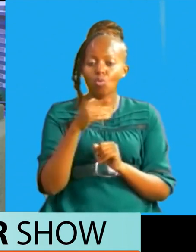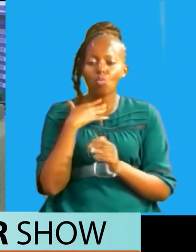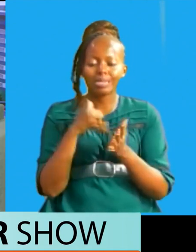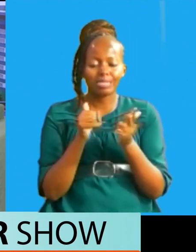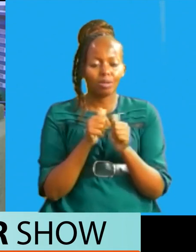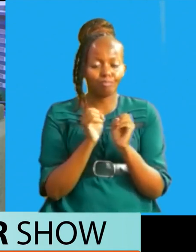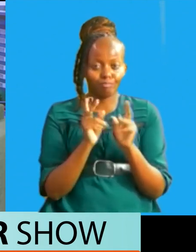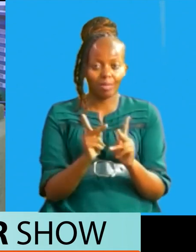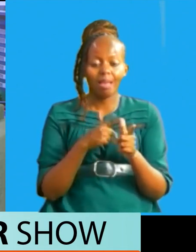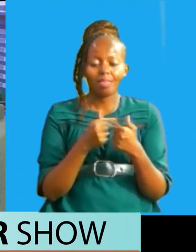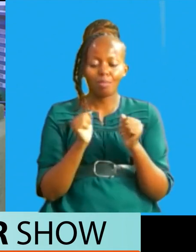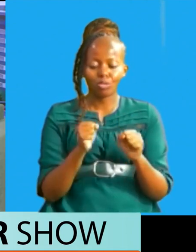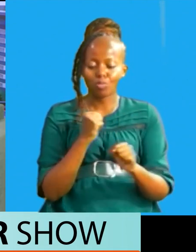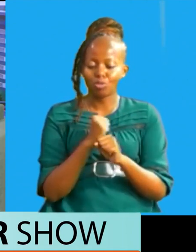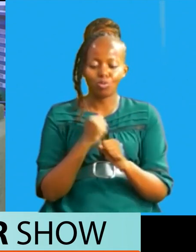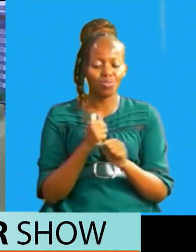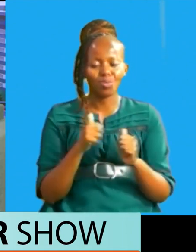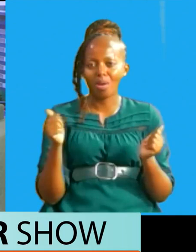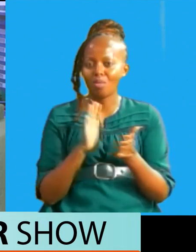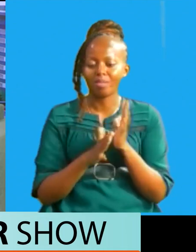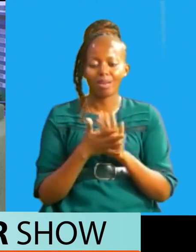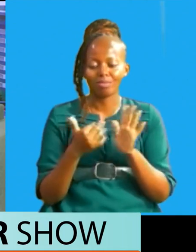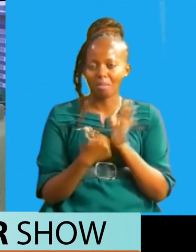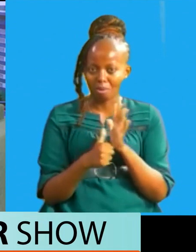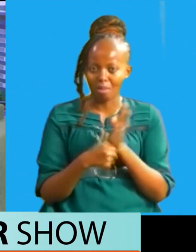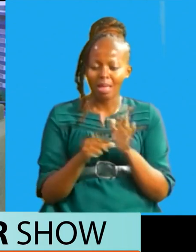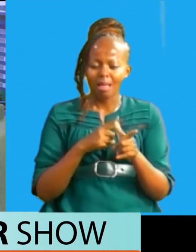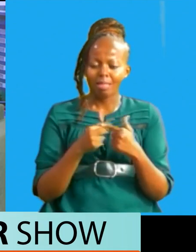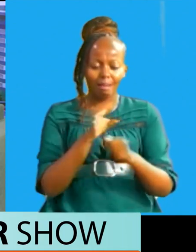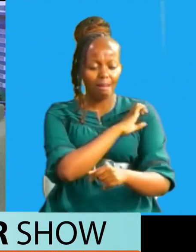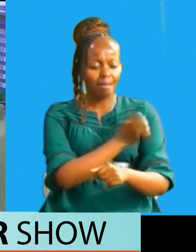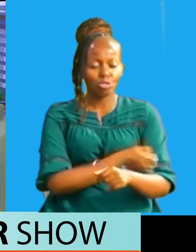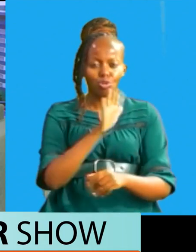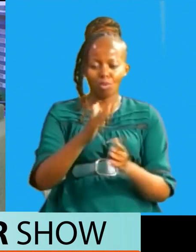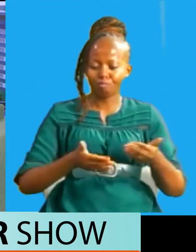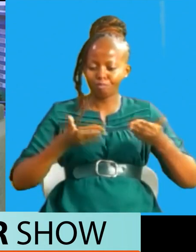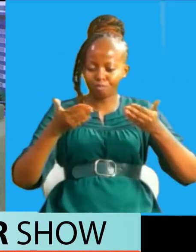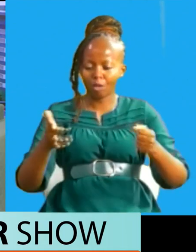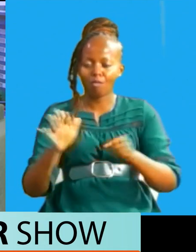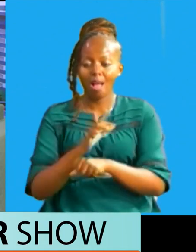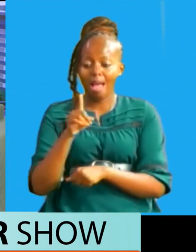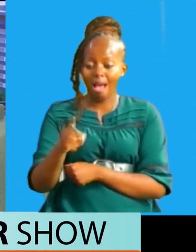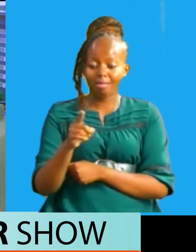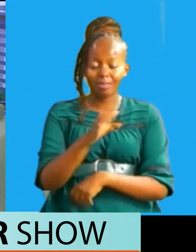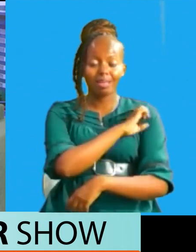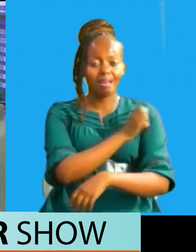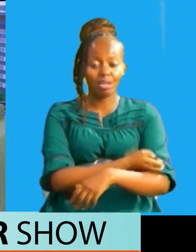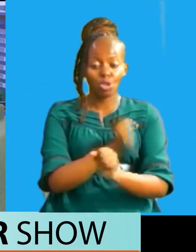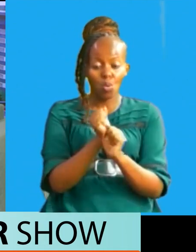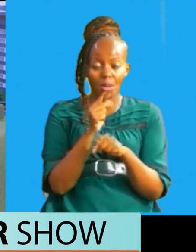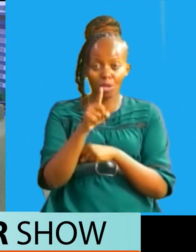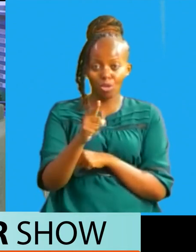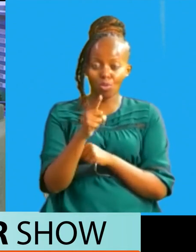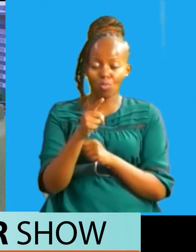bad, you'll be able to do, you will be able to have to put in efforts, and these efforts will result for you into